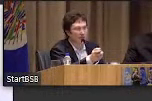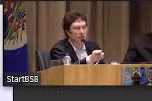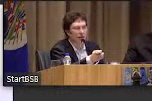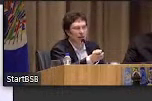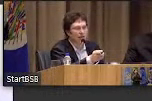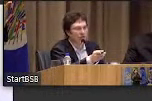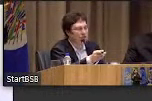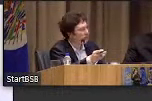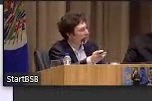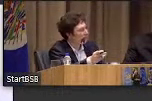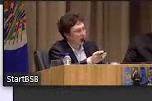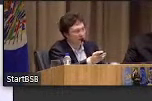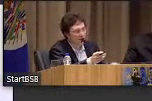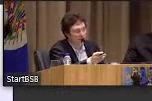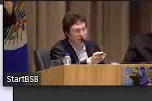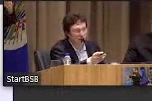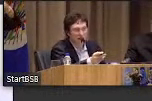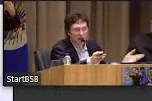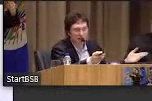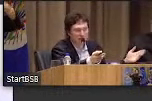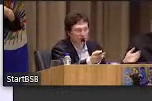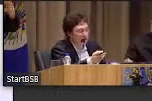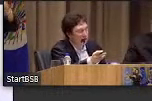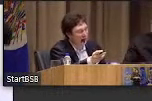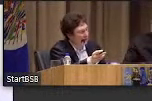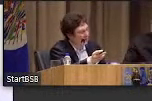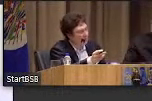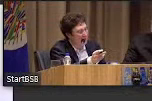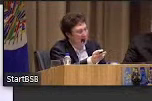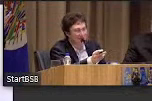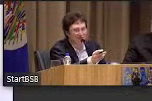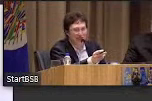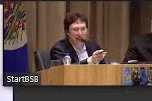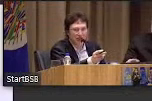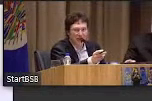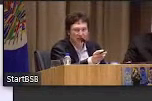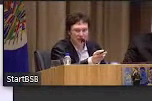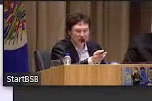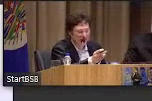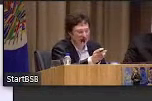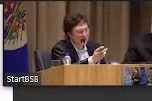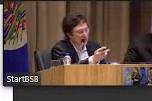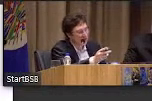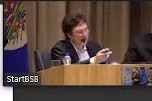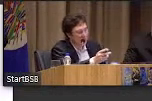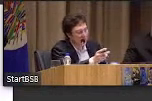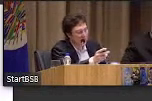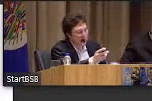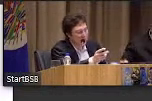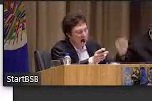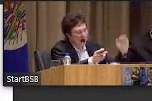we're going to start my presentation. I'm going to try to be brief as a